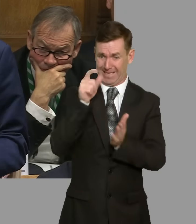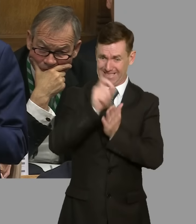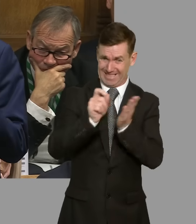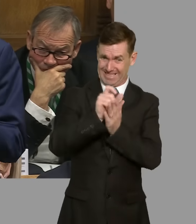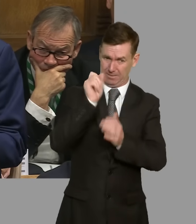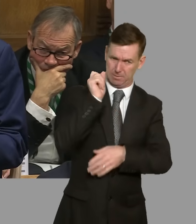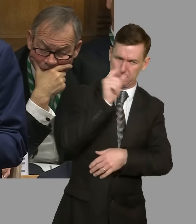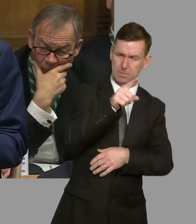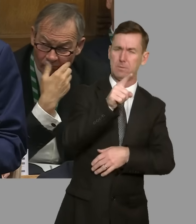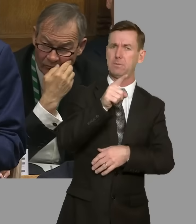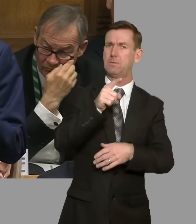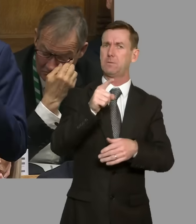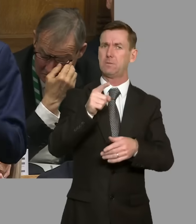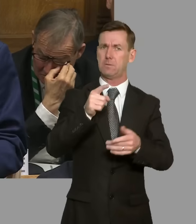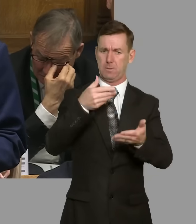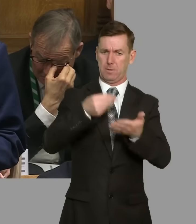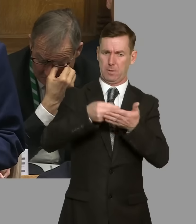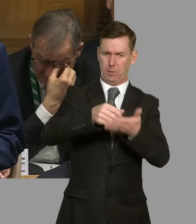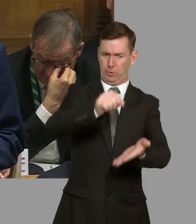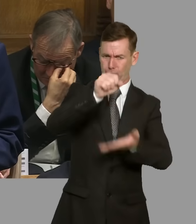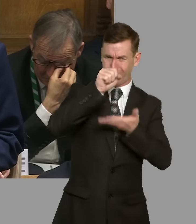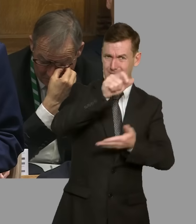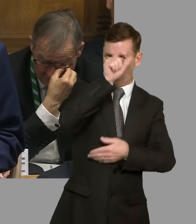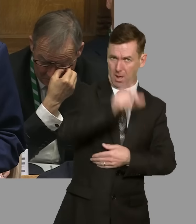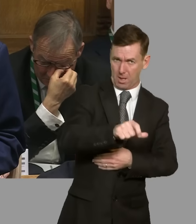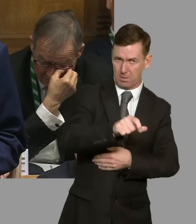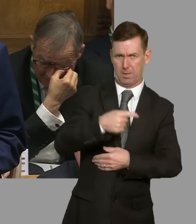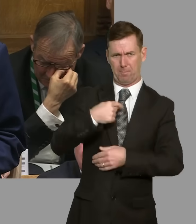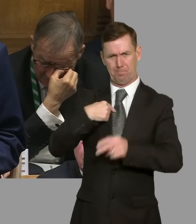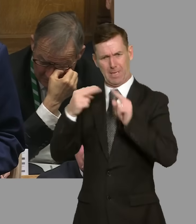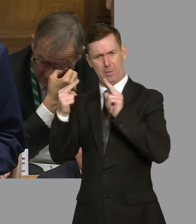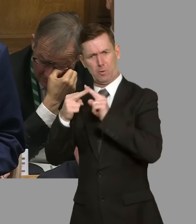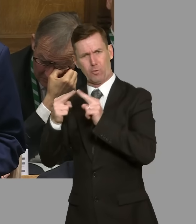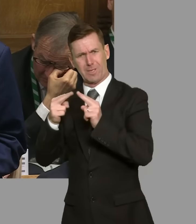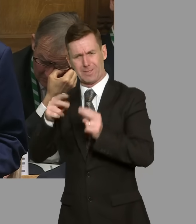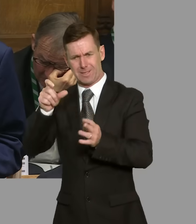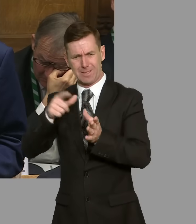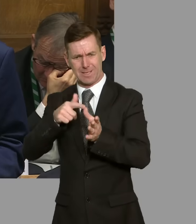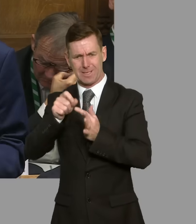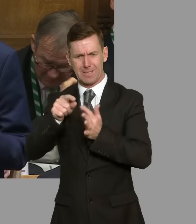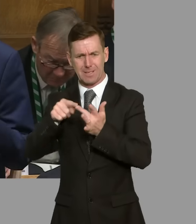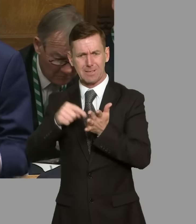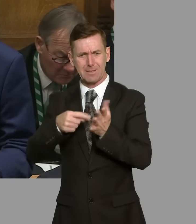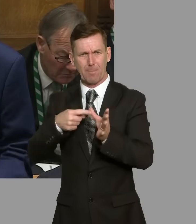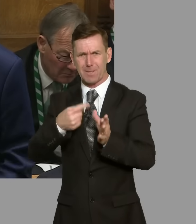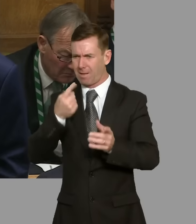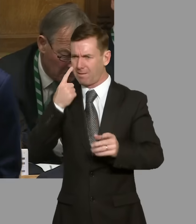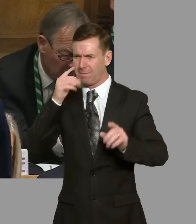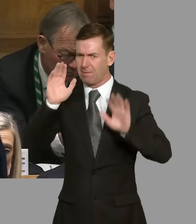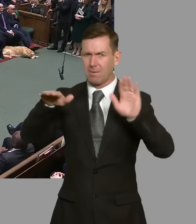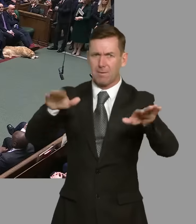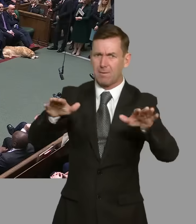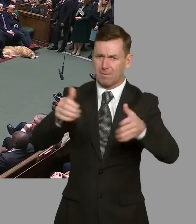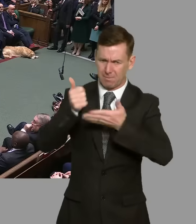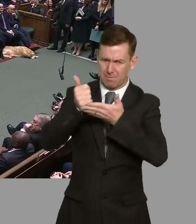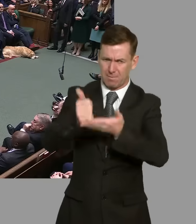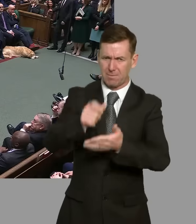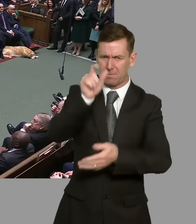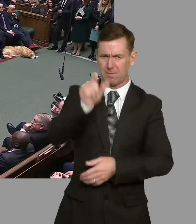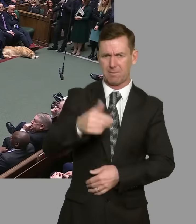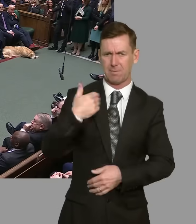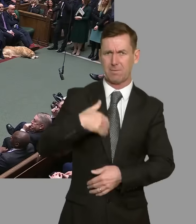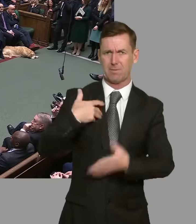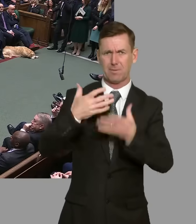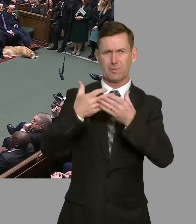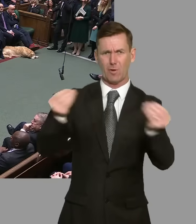unresolved. Can the Prime Minister, along with the Chancellor, help to get this action resolved immediately? Prime